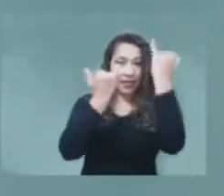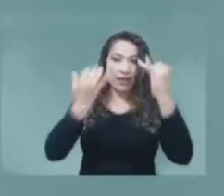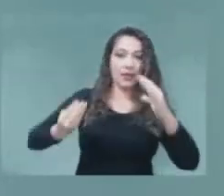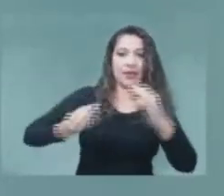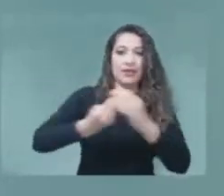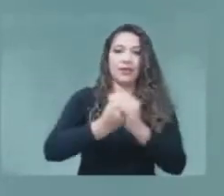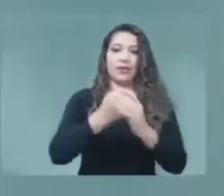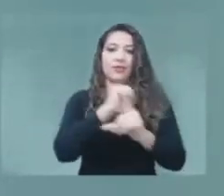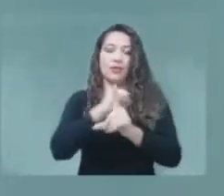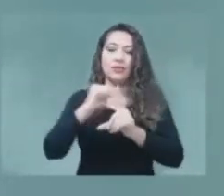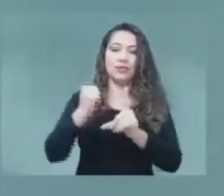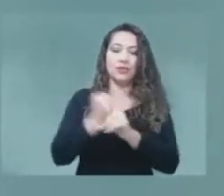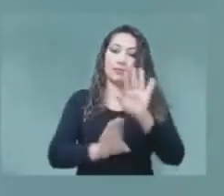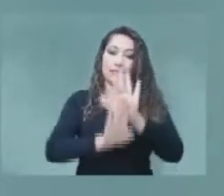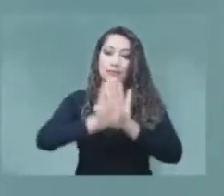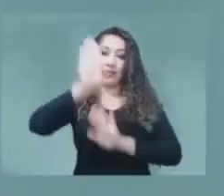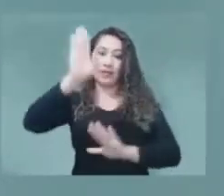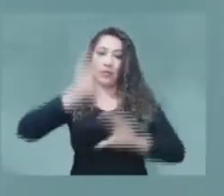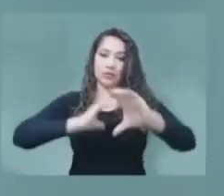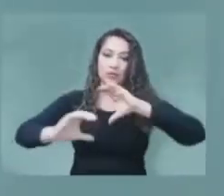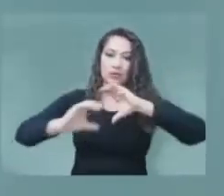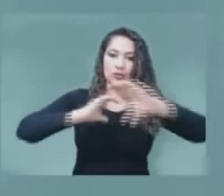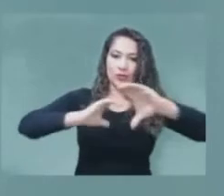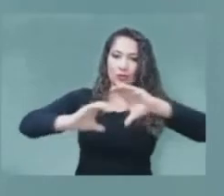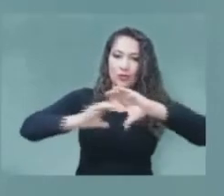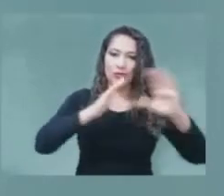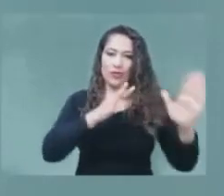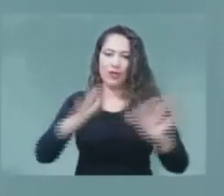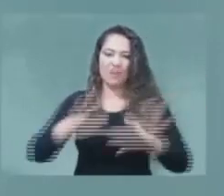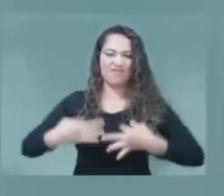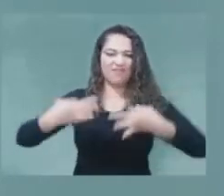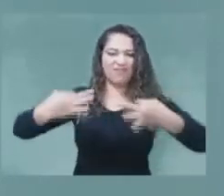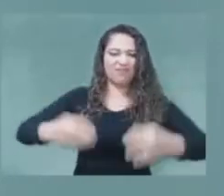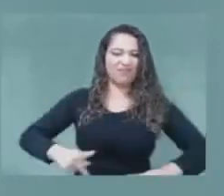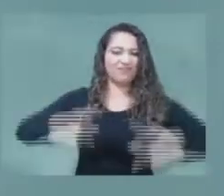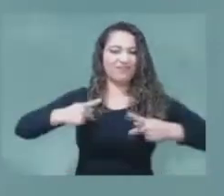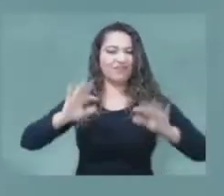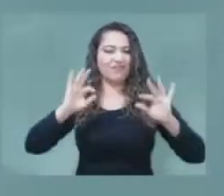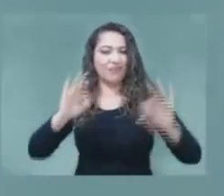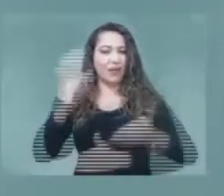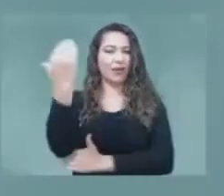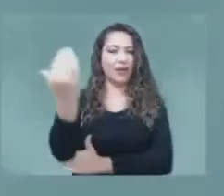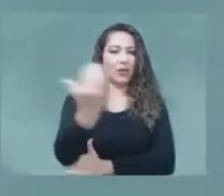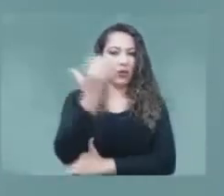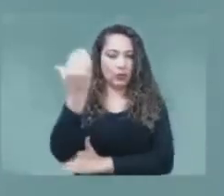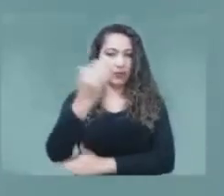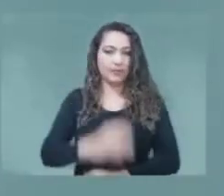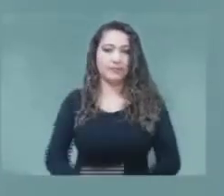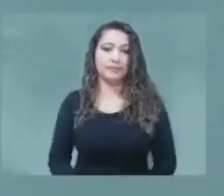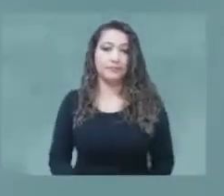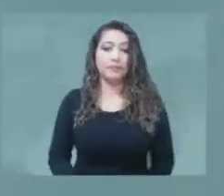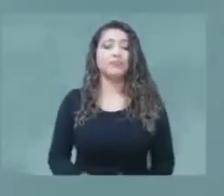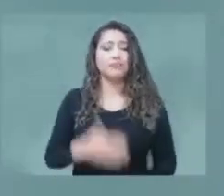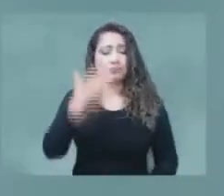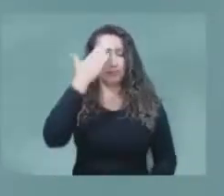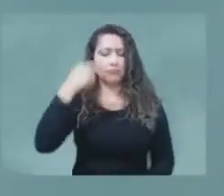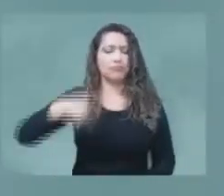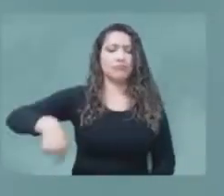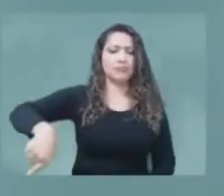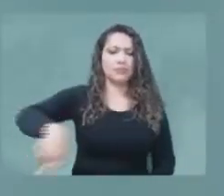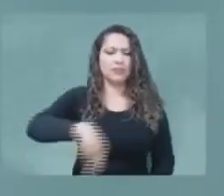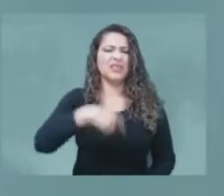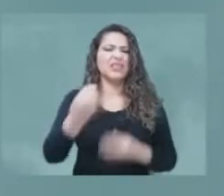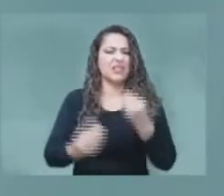inclusion to contribute to the development of telecommunications and improve the quality of life of Colombians. We have developed for all of